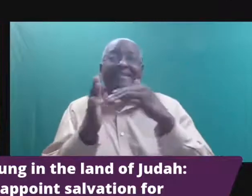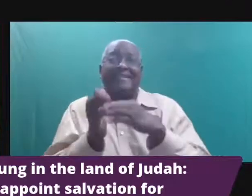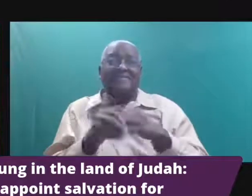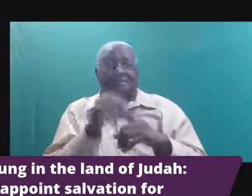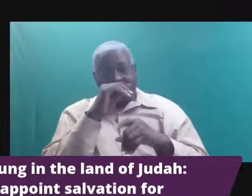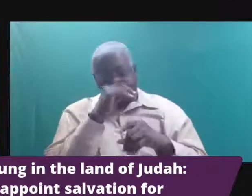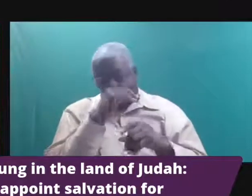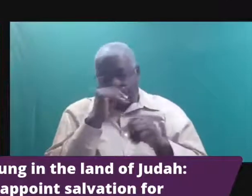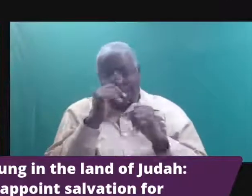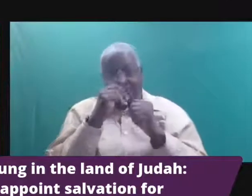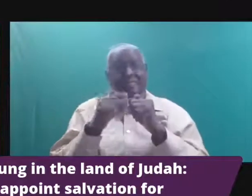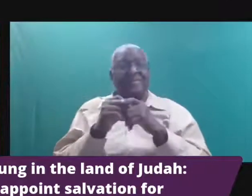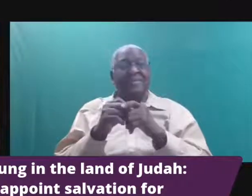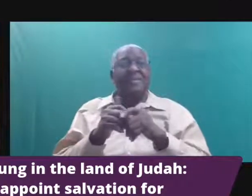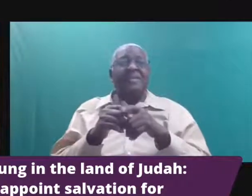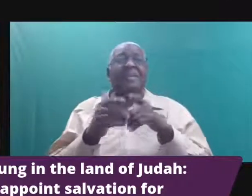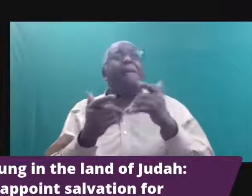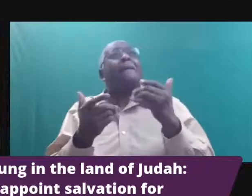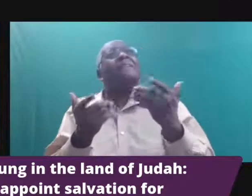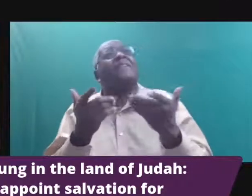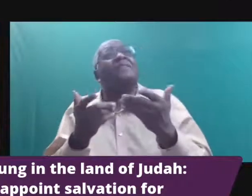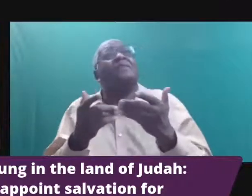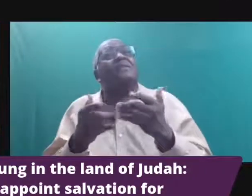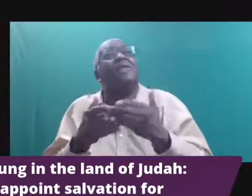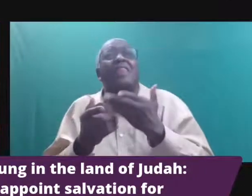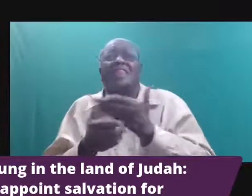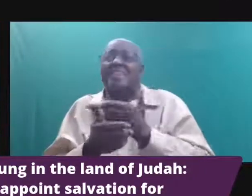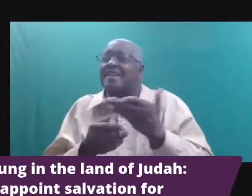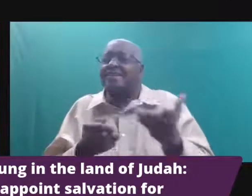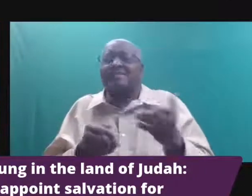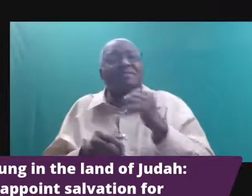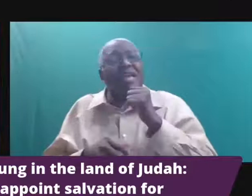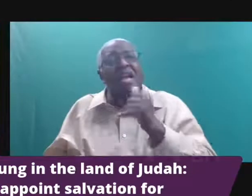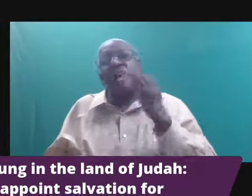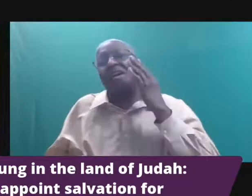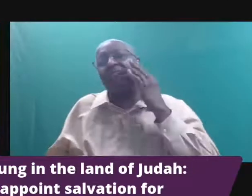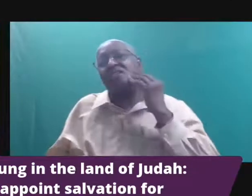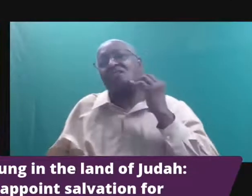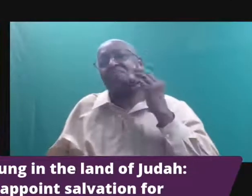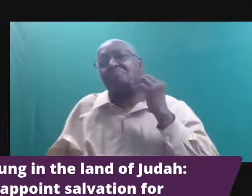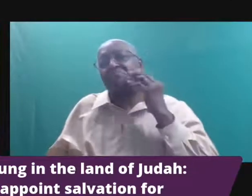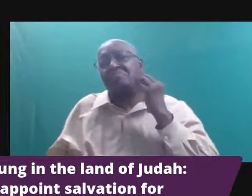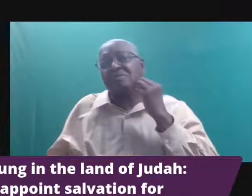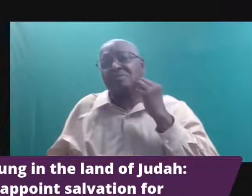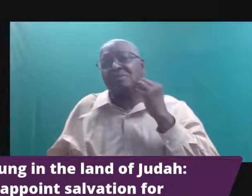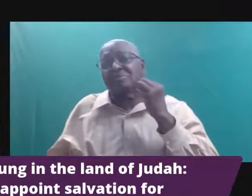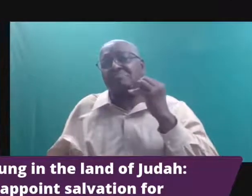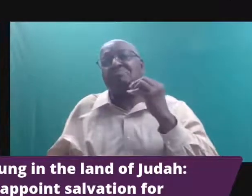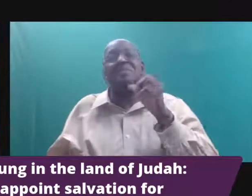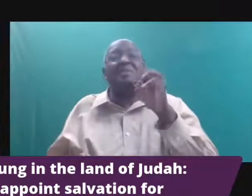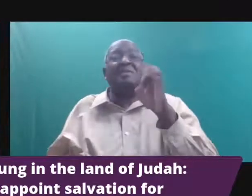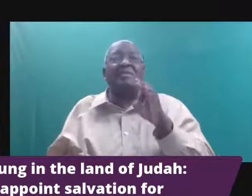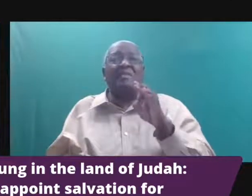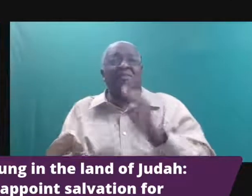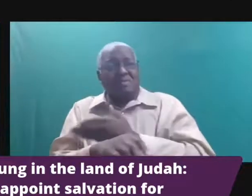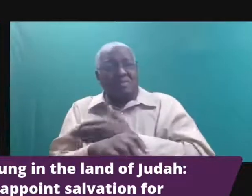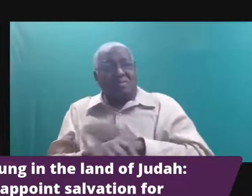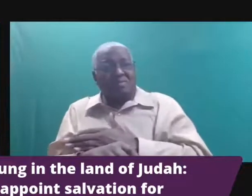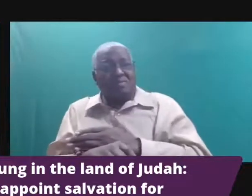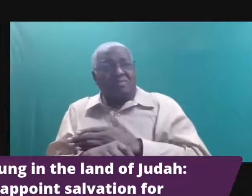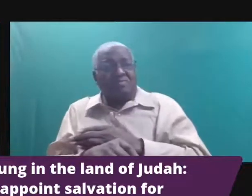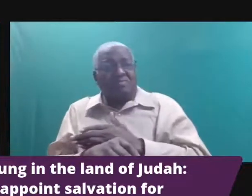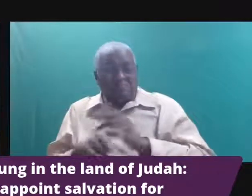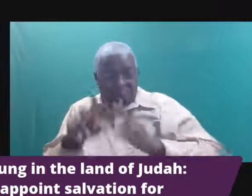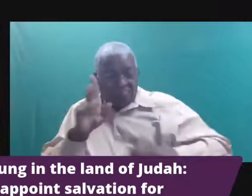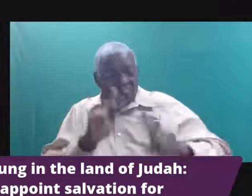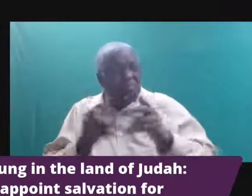slowly. Even though they haven't experienced the fulfillment of the song, they already wrote the